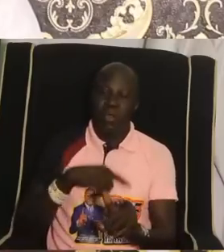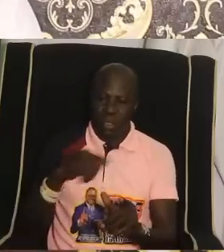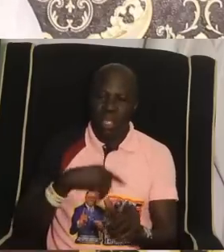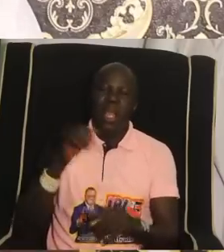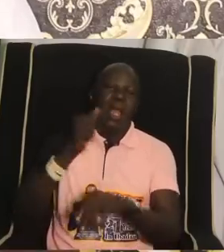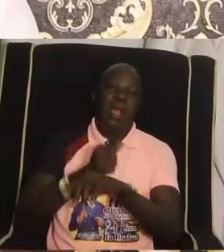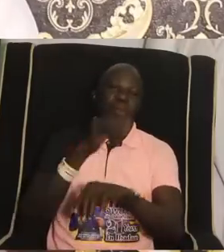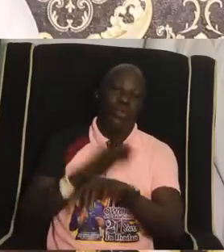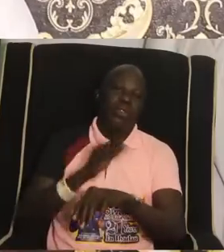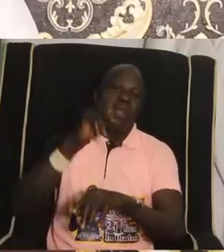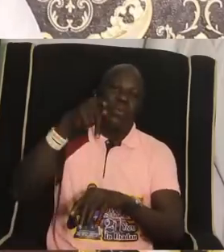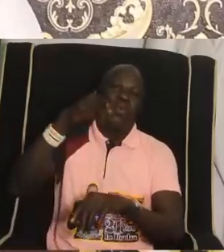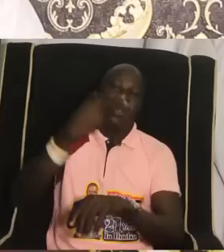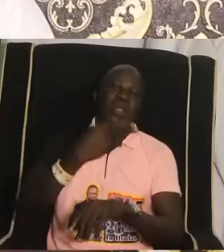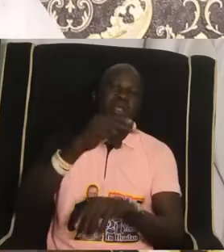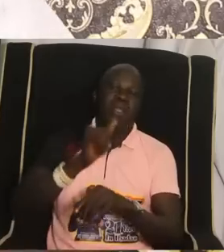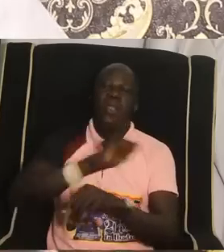Lord.